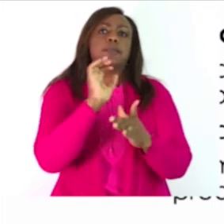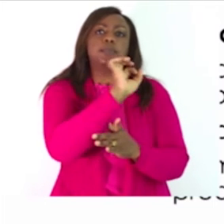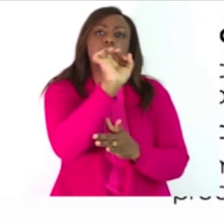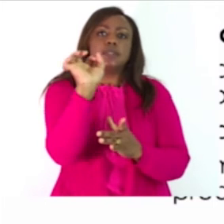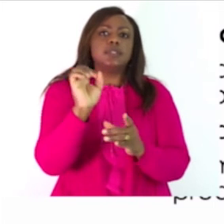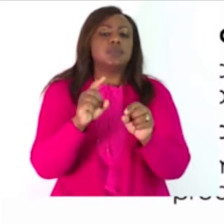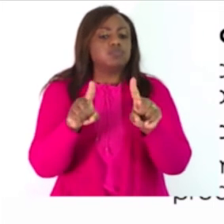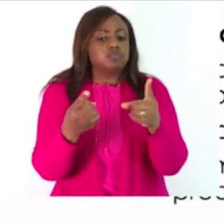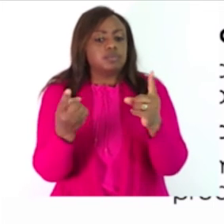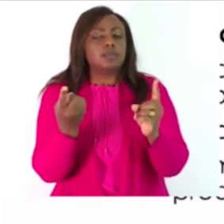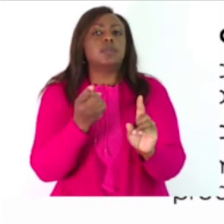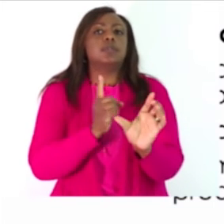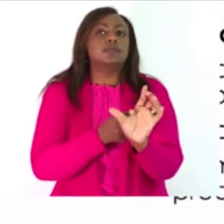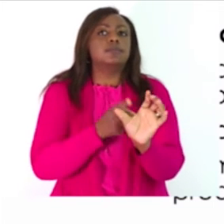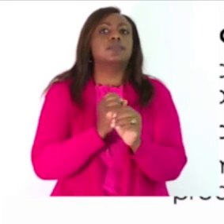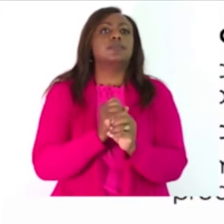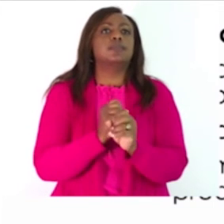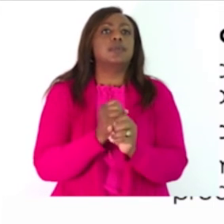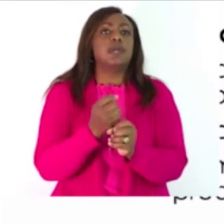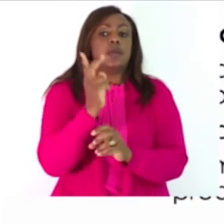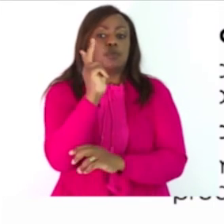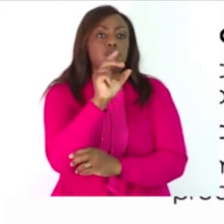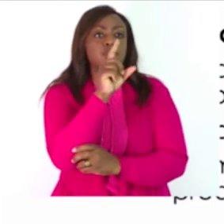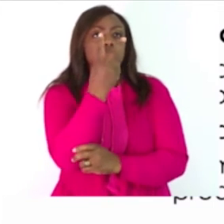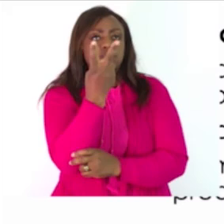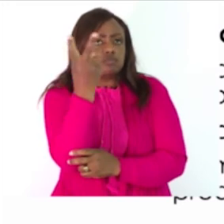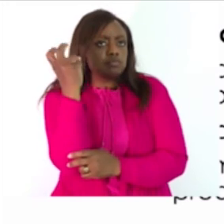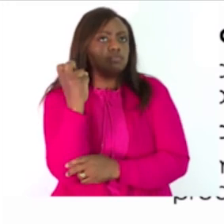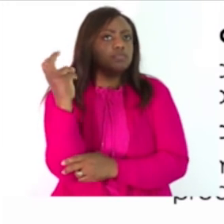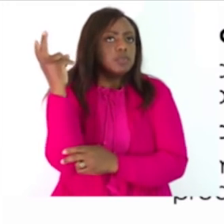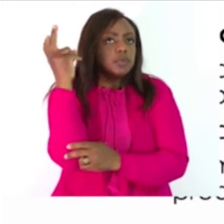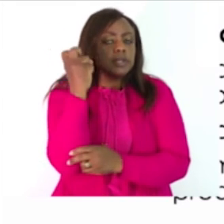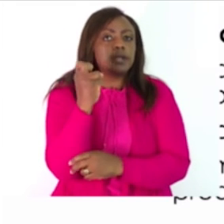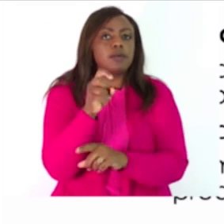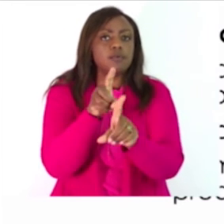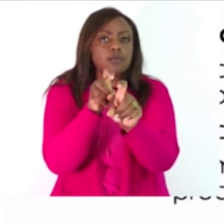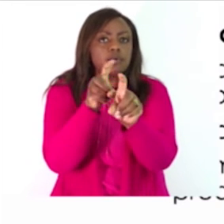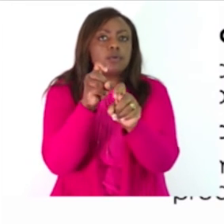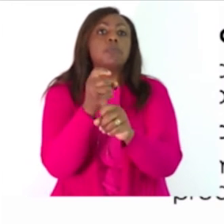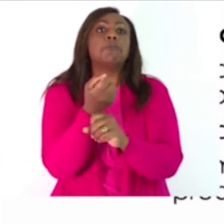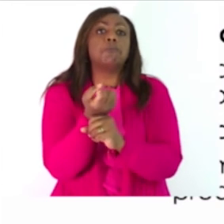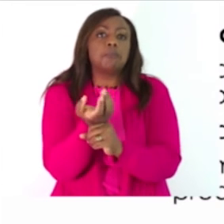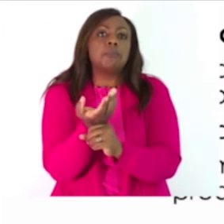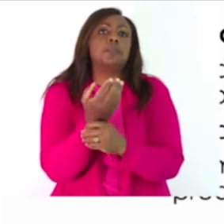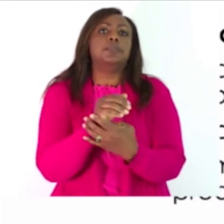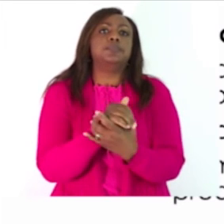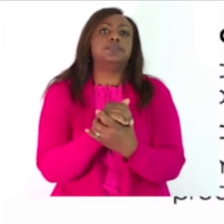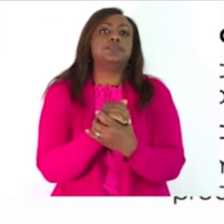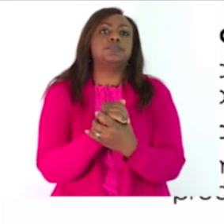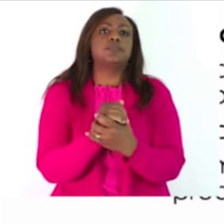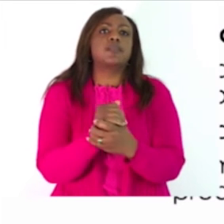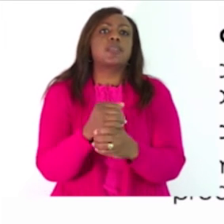rugby teams. Discuss how substance abuse influences our future. Substance abuse influences